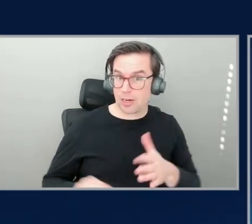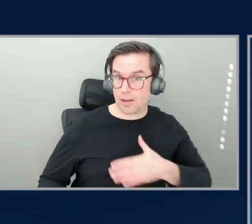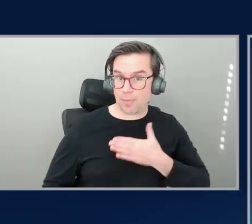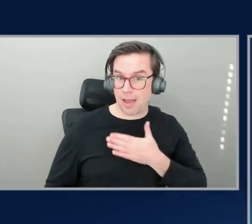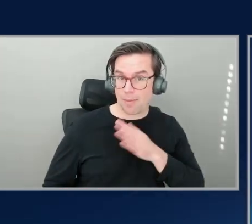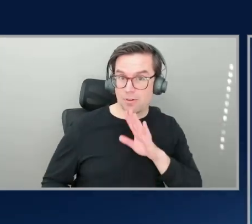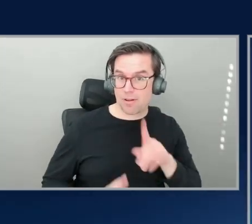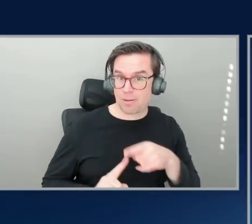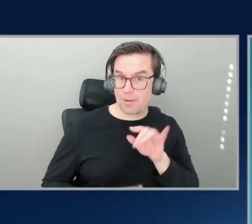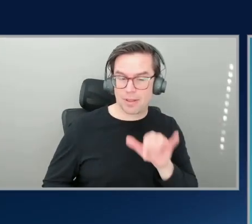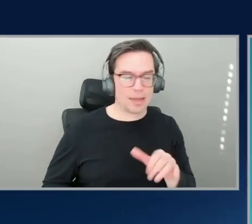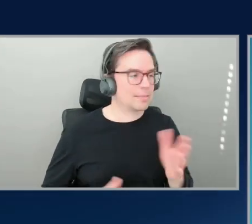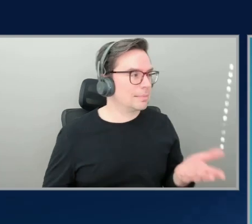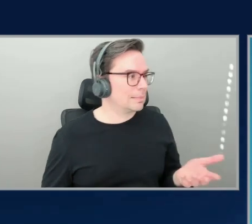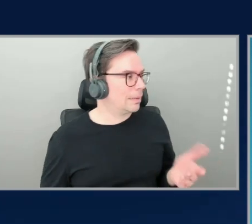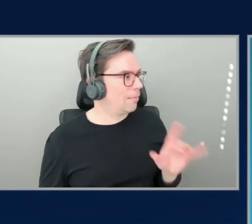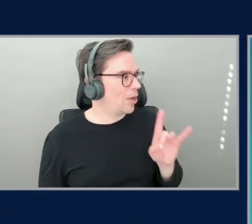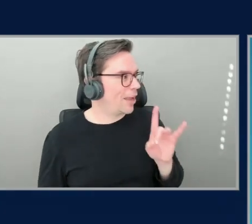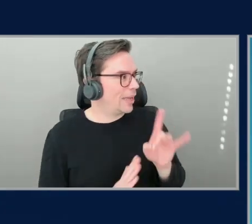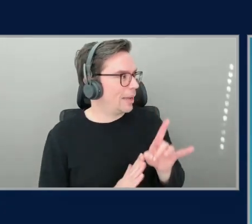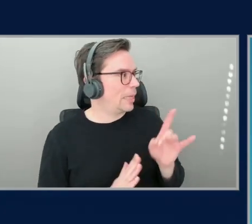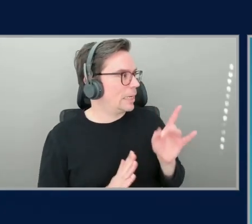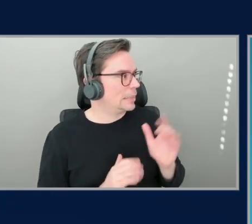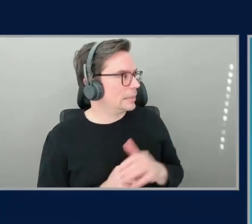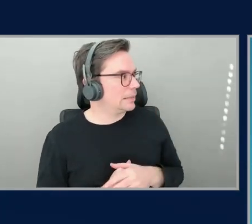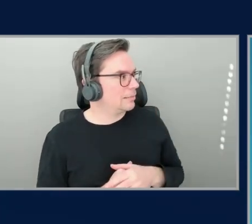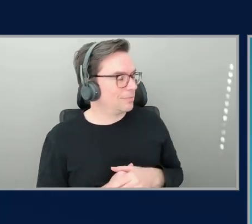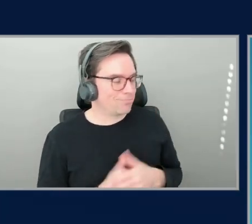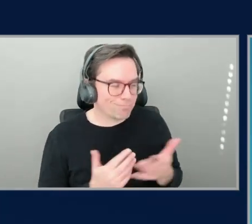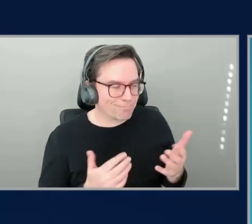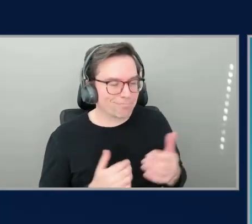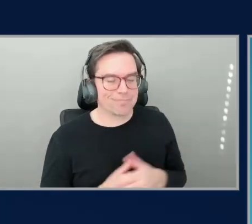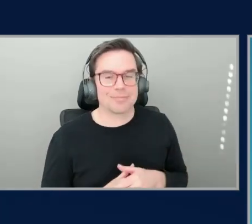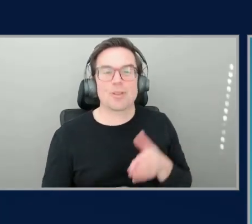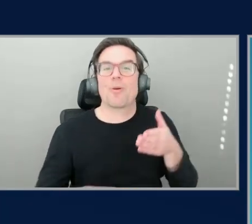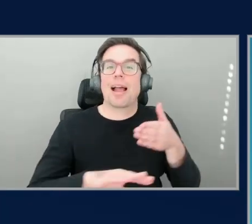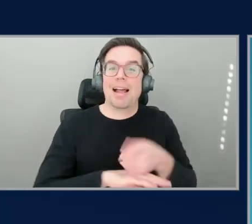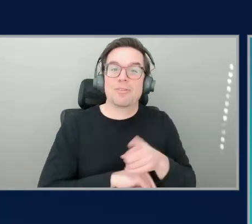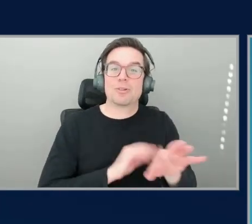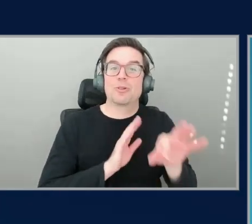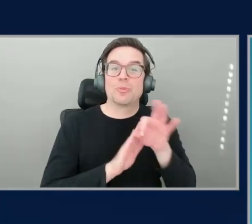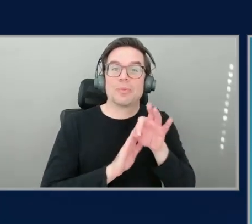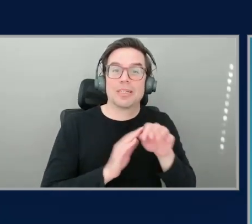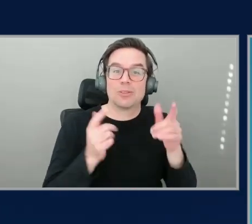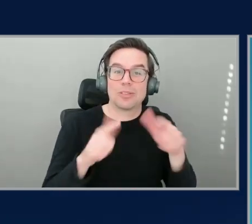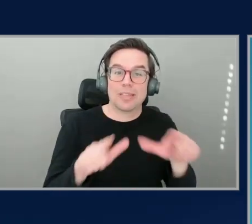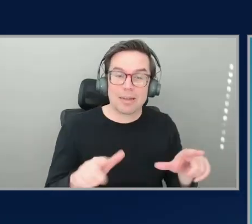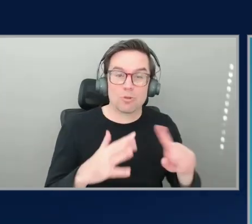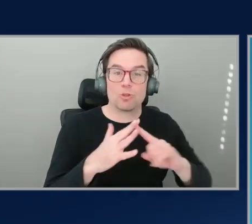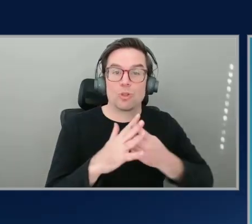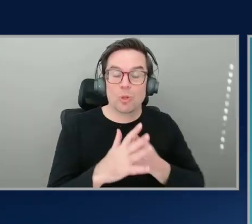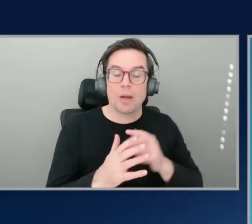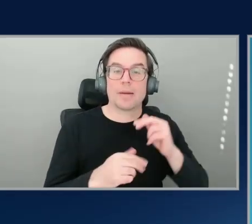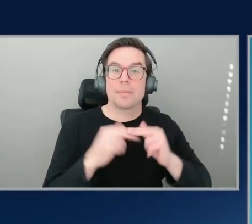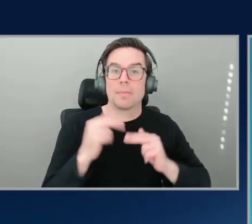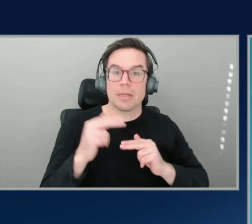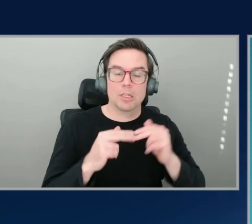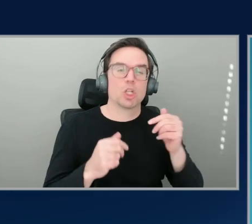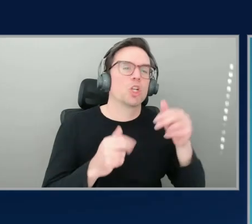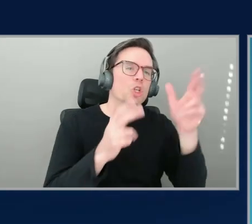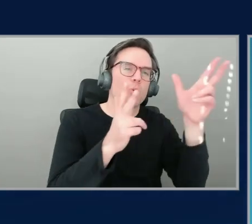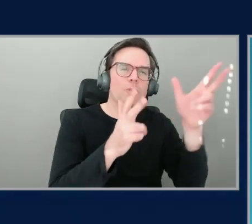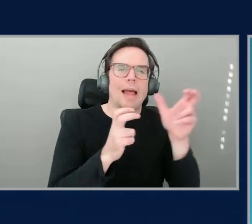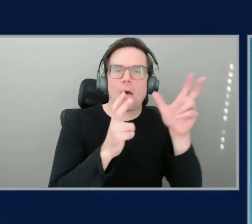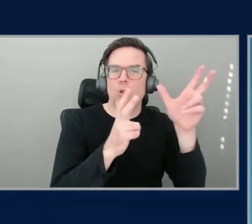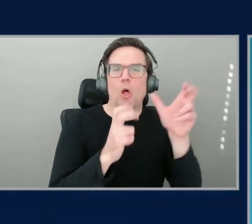so. Once you pick that language, right, and once you started building, you know, you download the starter app for whatever,